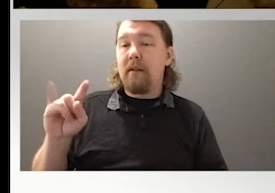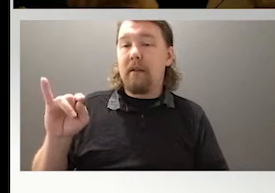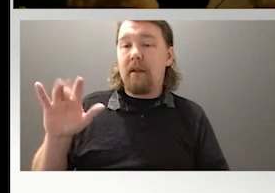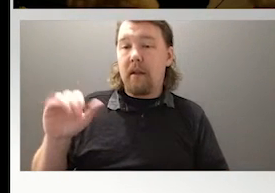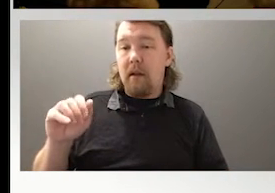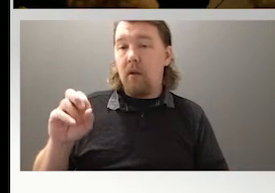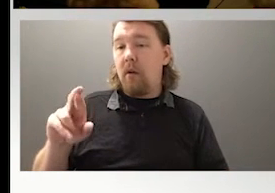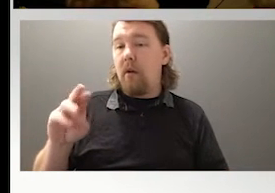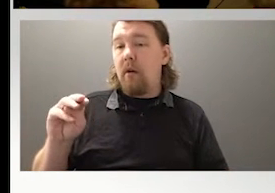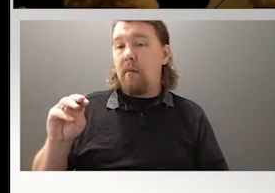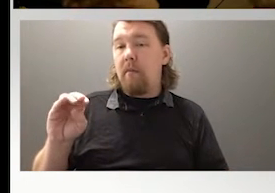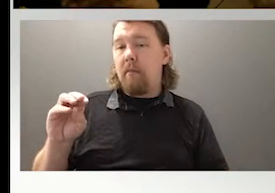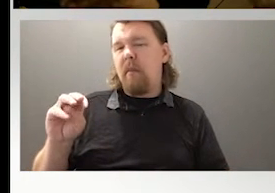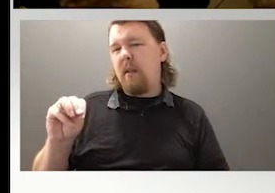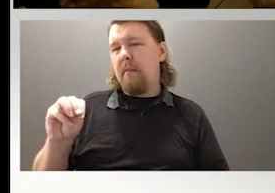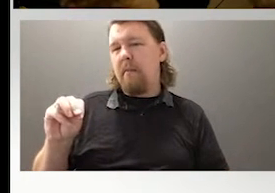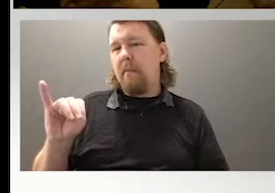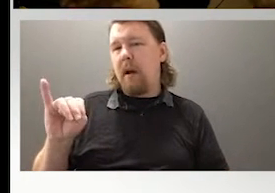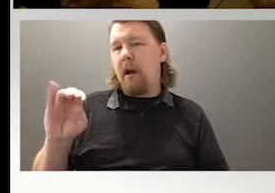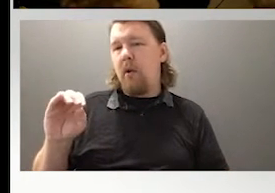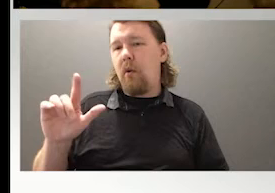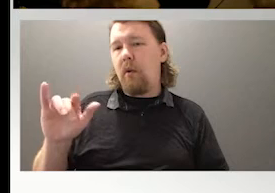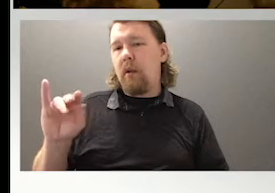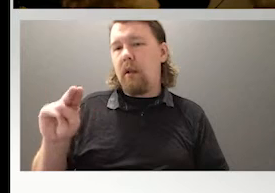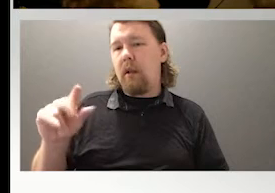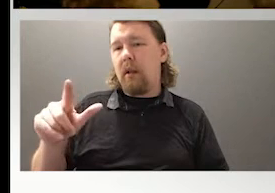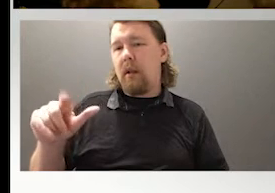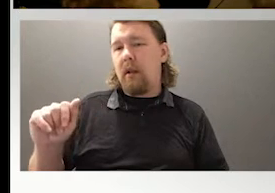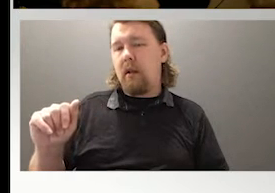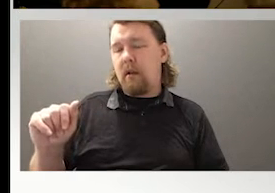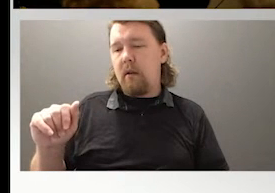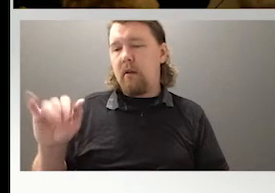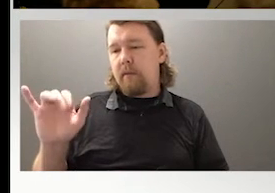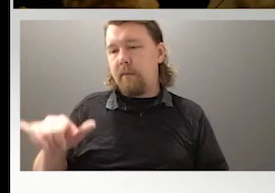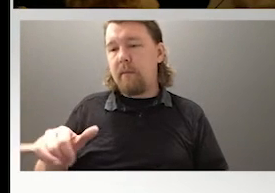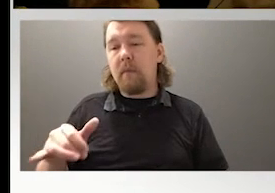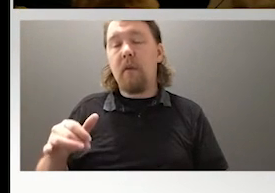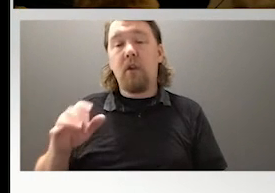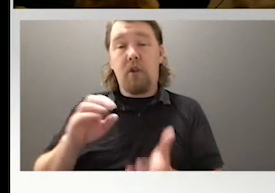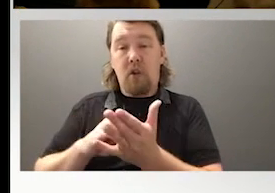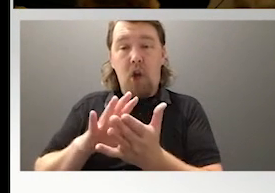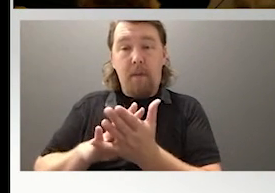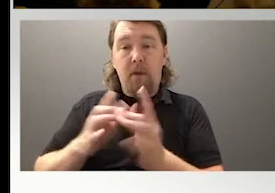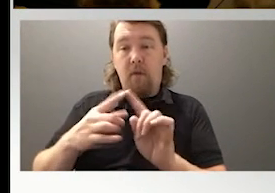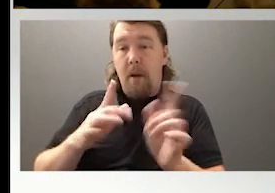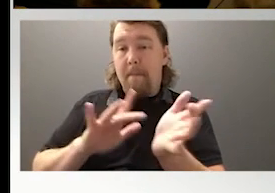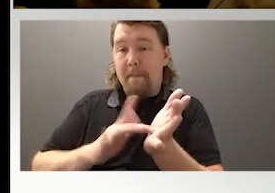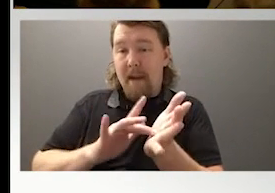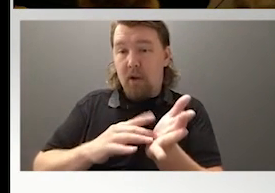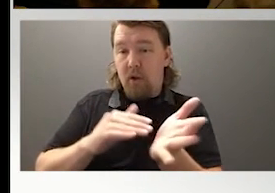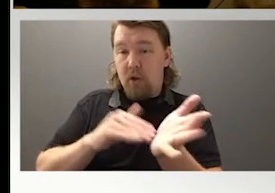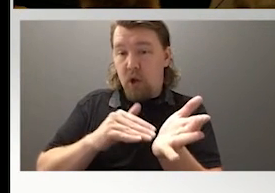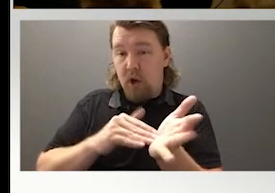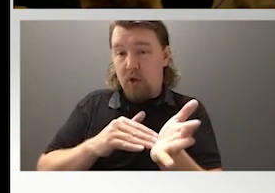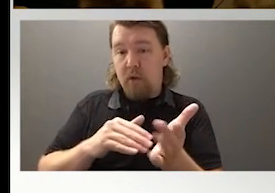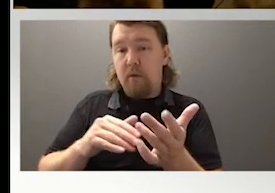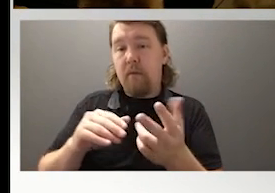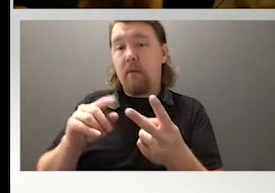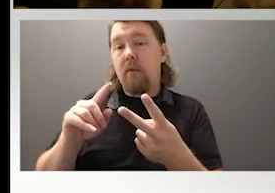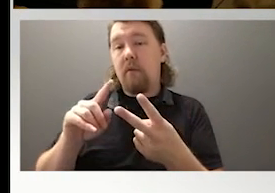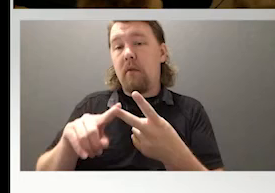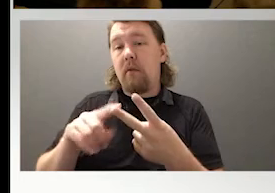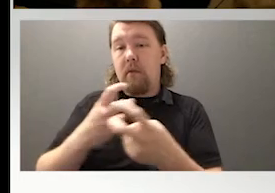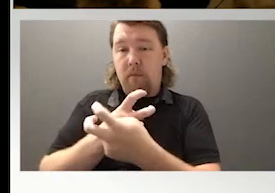myelomeningocele. A diagnosis is confirmed by written documentation from either a medical doctor, doctor